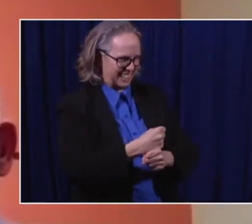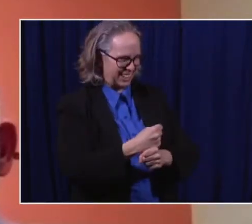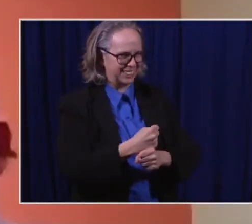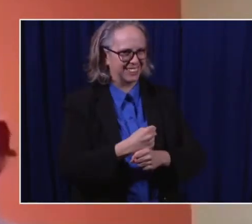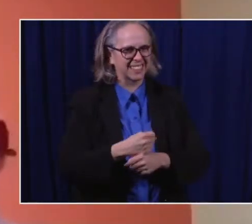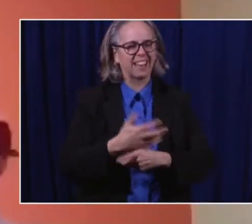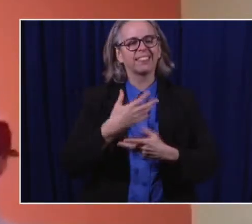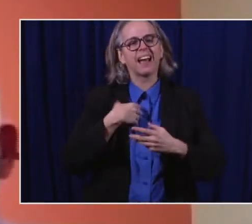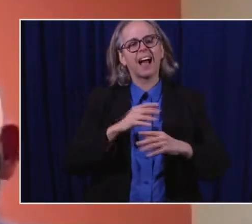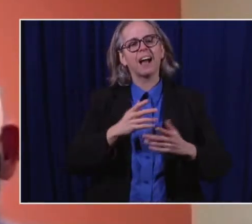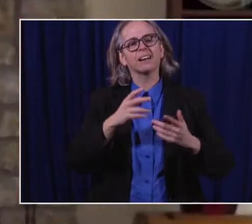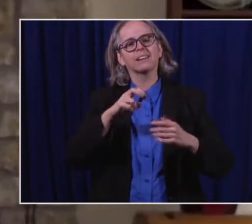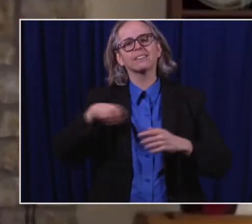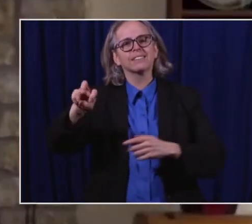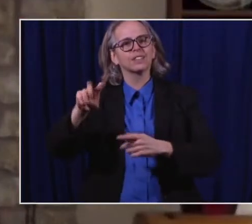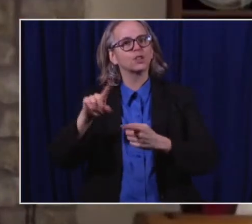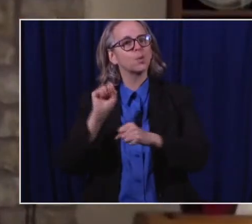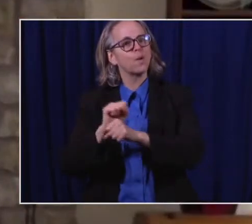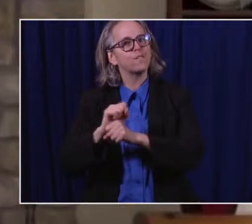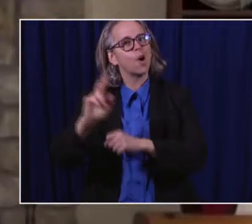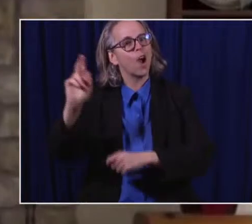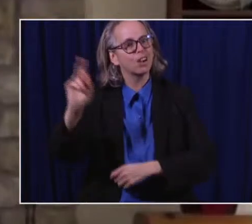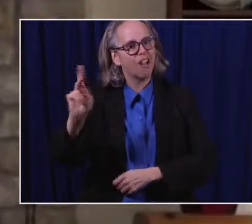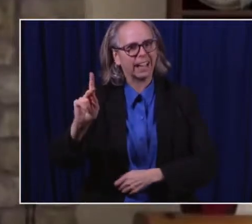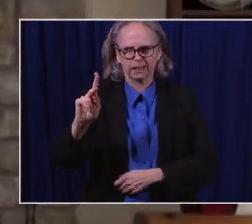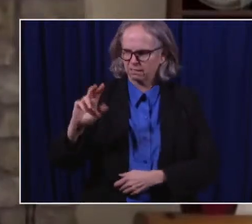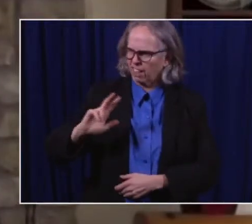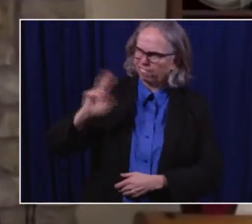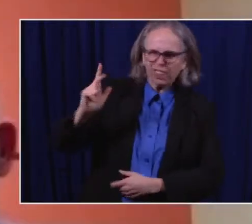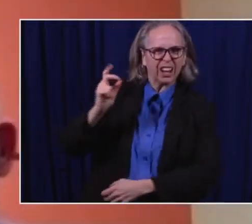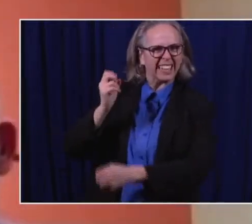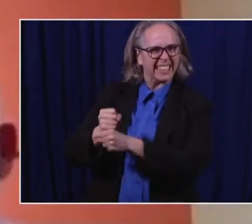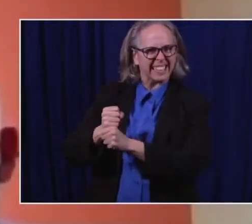2007. Very good. Well, we're going to watch you get a shot.